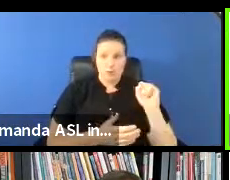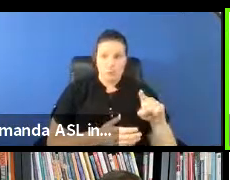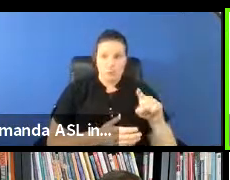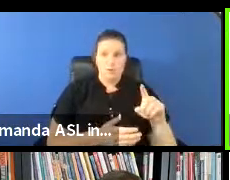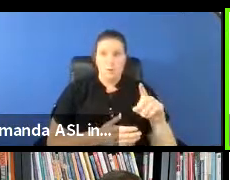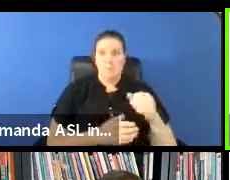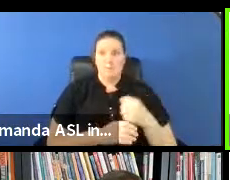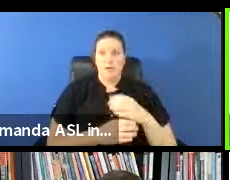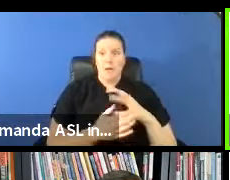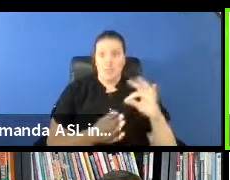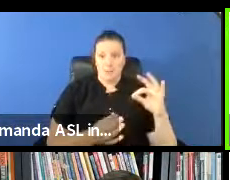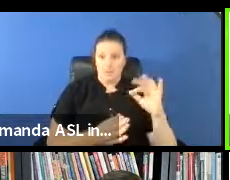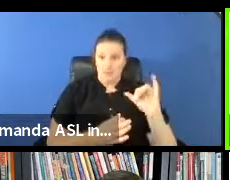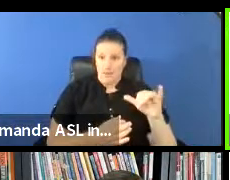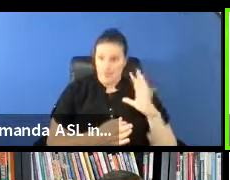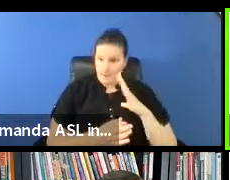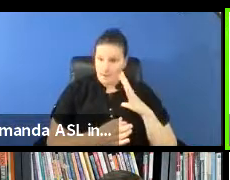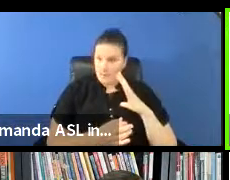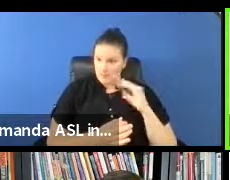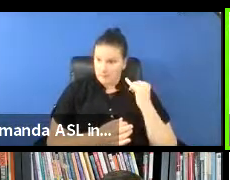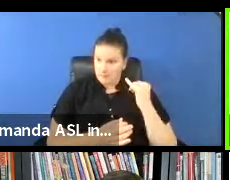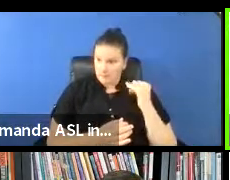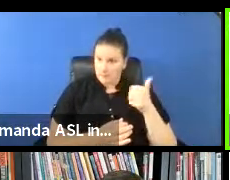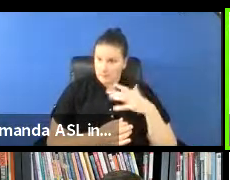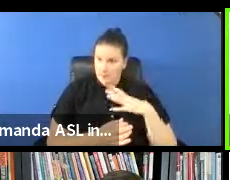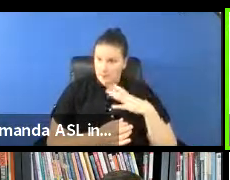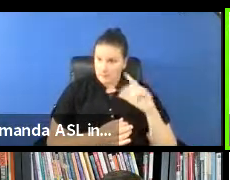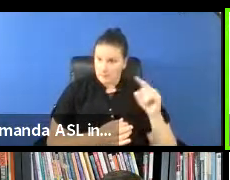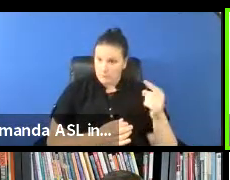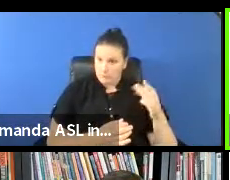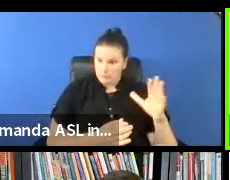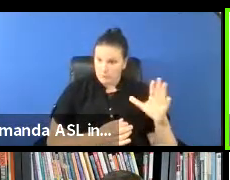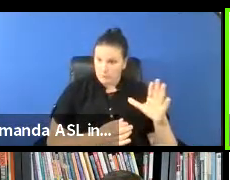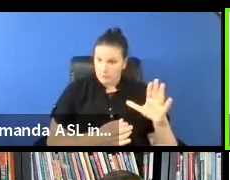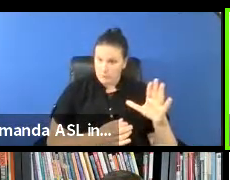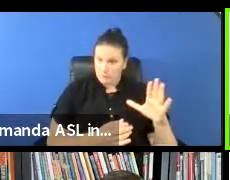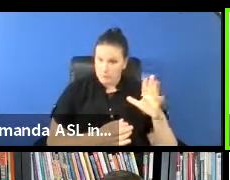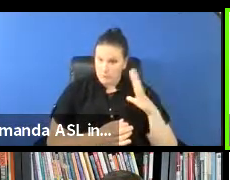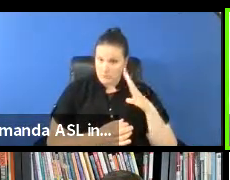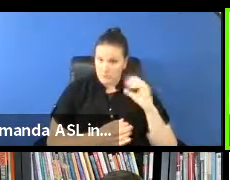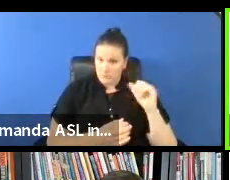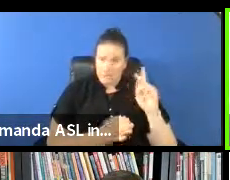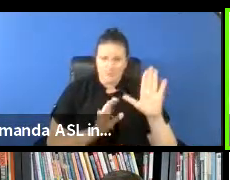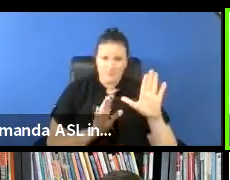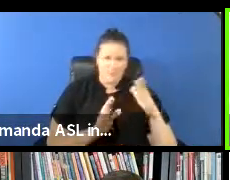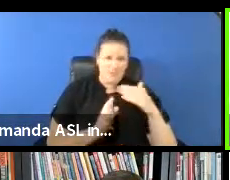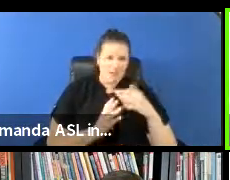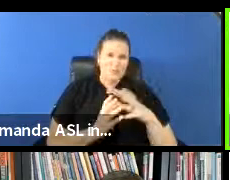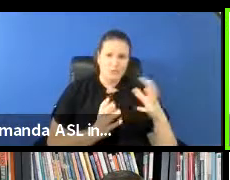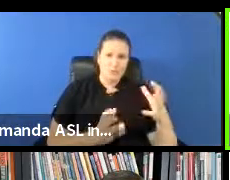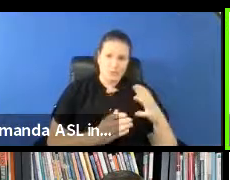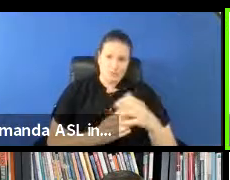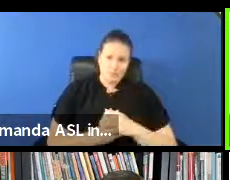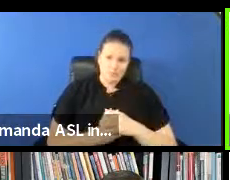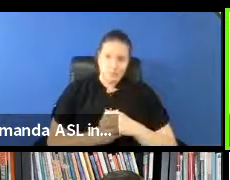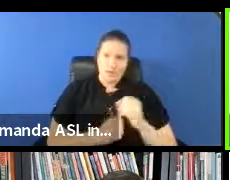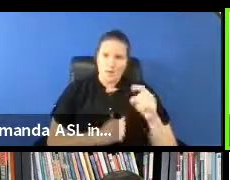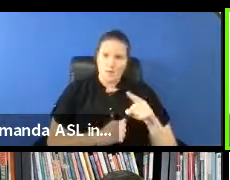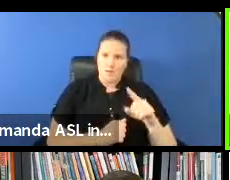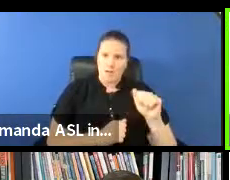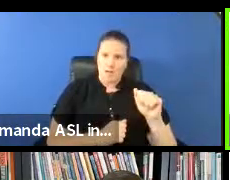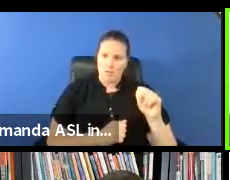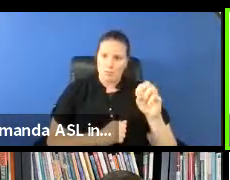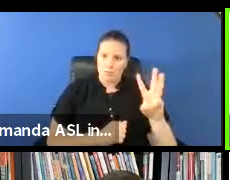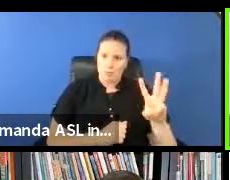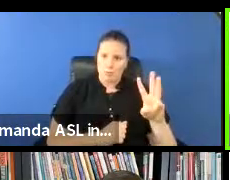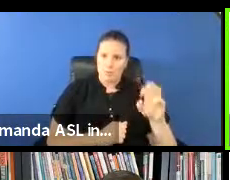make a comment. Would it be okay if I called on them first, or you were first in line? So, okay, great. Thank you so much. I'm going to ask for Andrew and